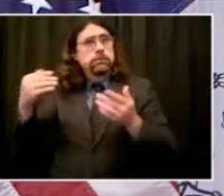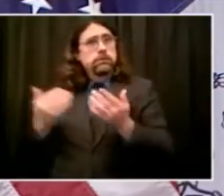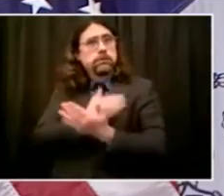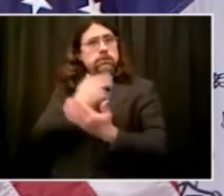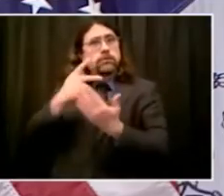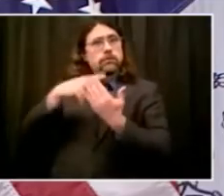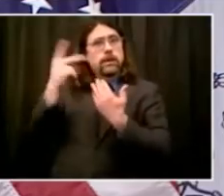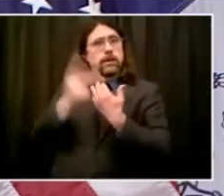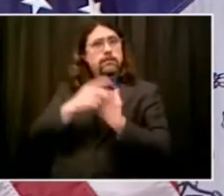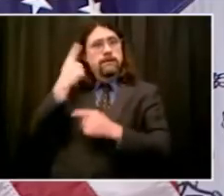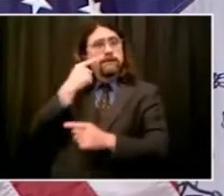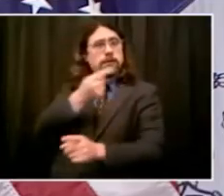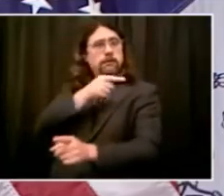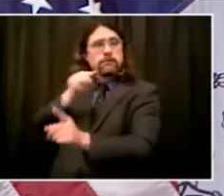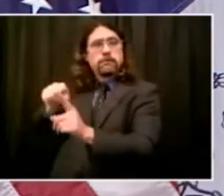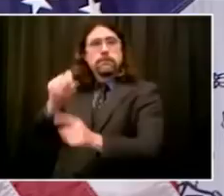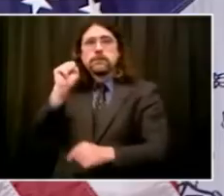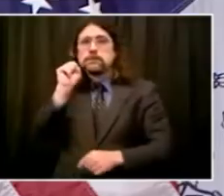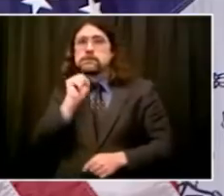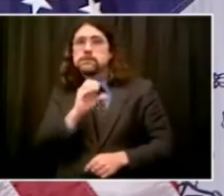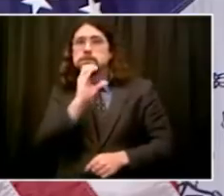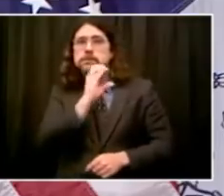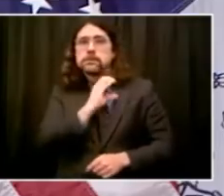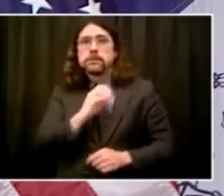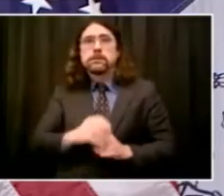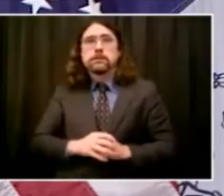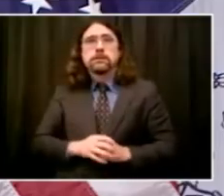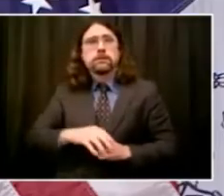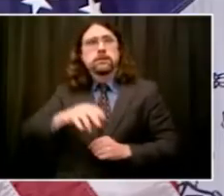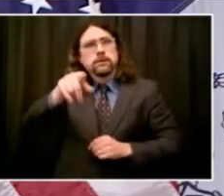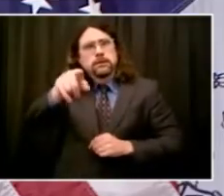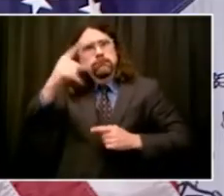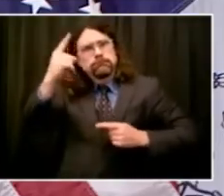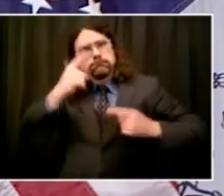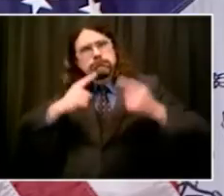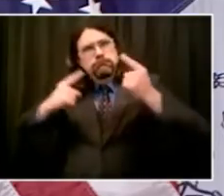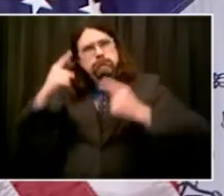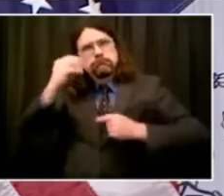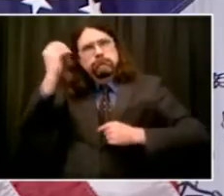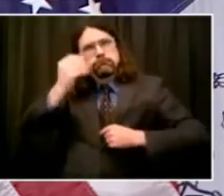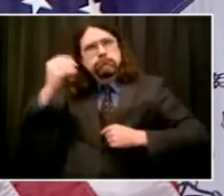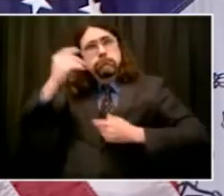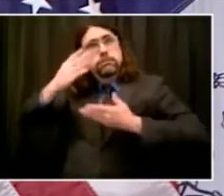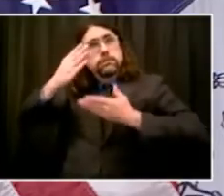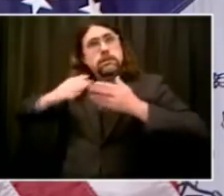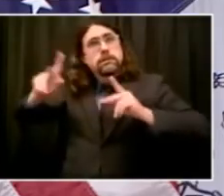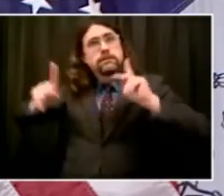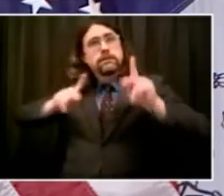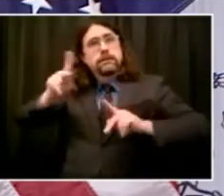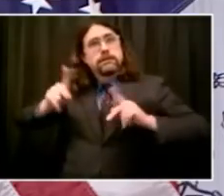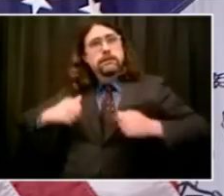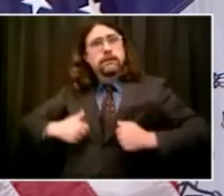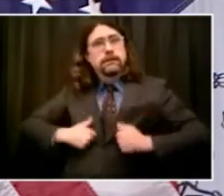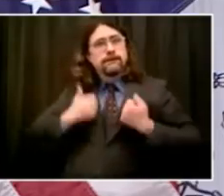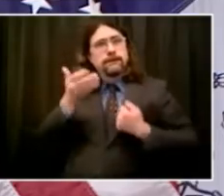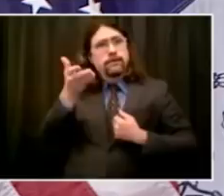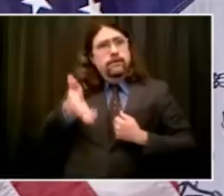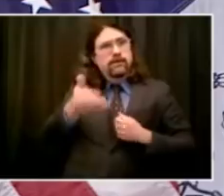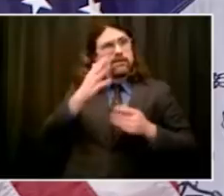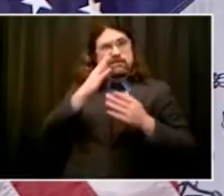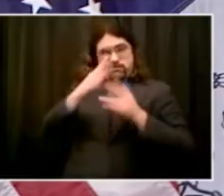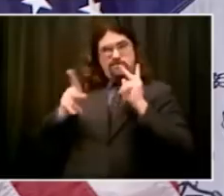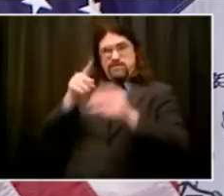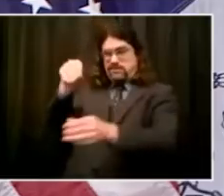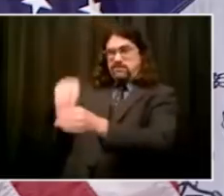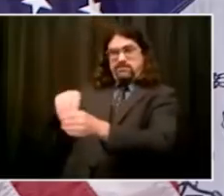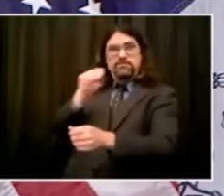care facilities who maybe aren't technically senior citizens, but need that care and are in a facility like that. Perhaps because of